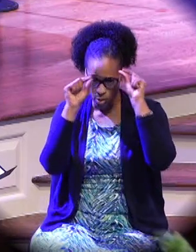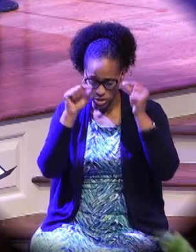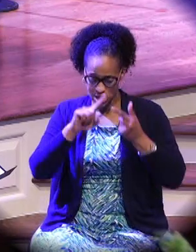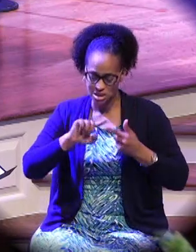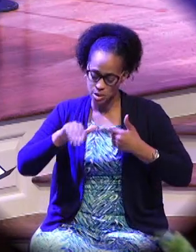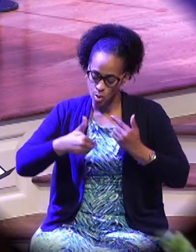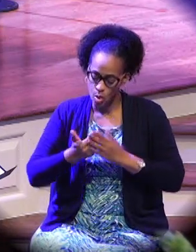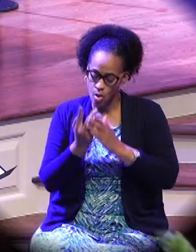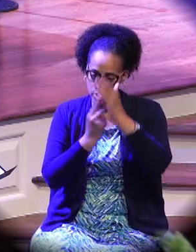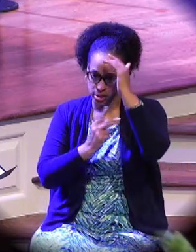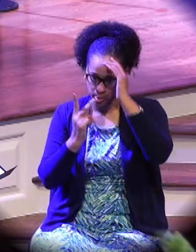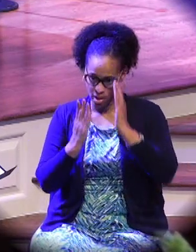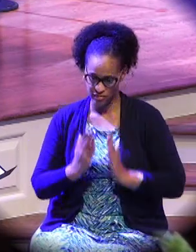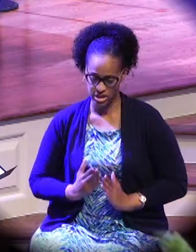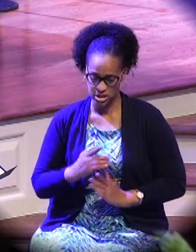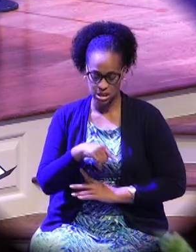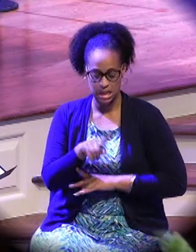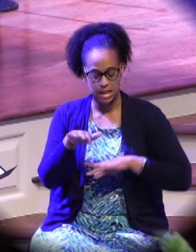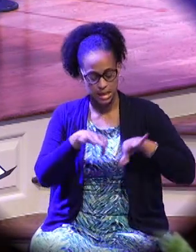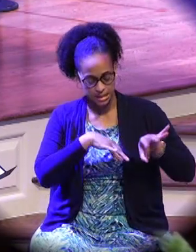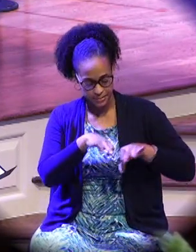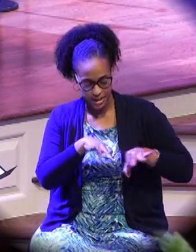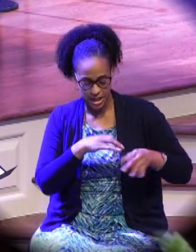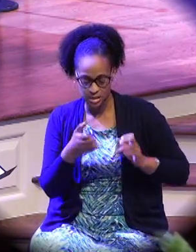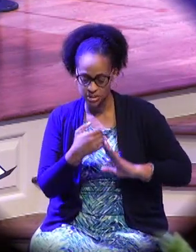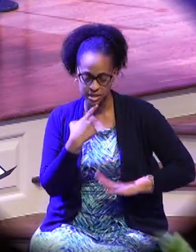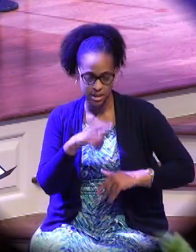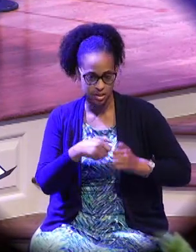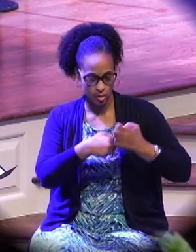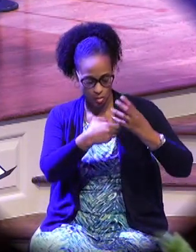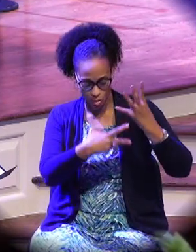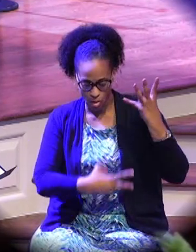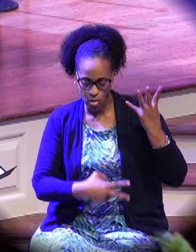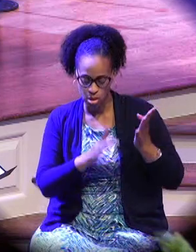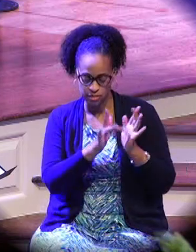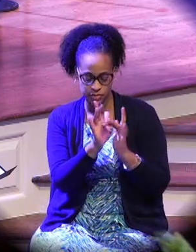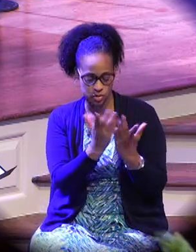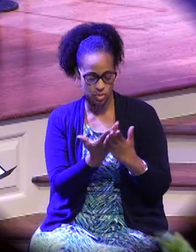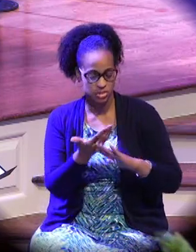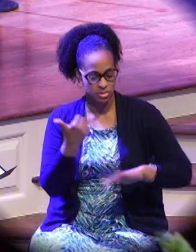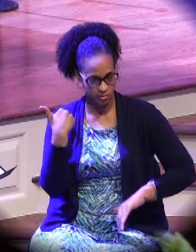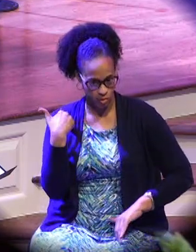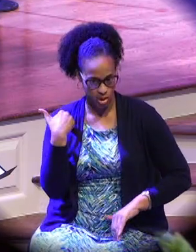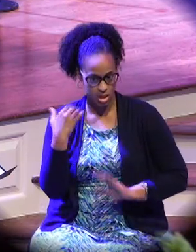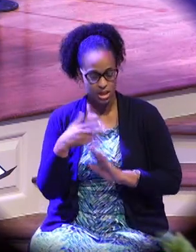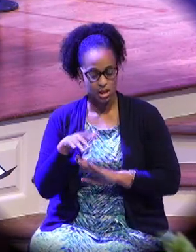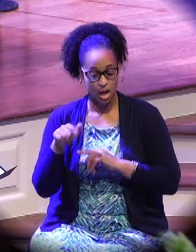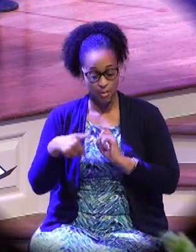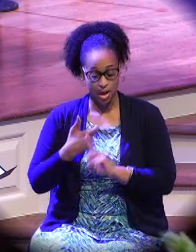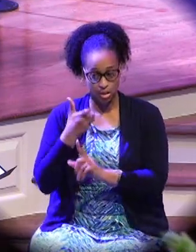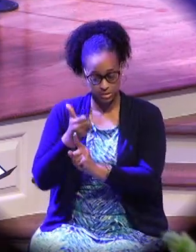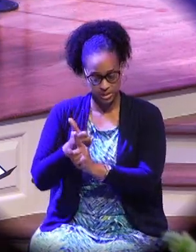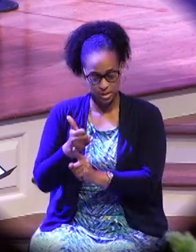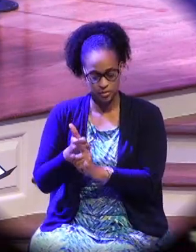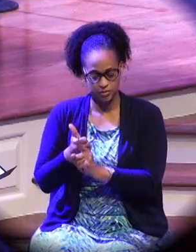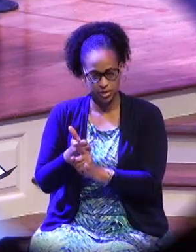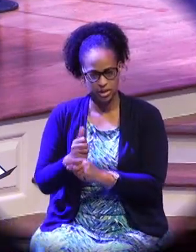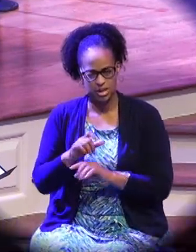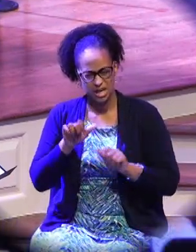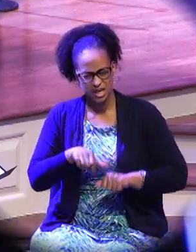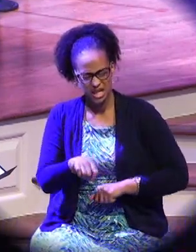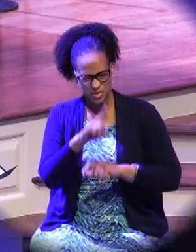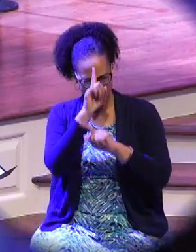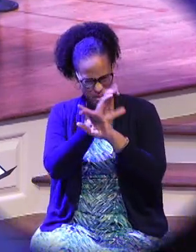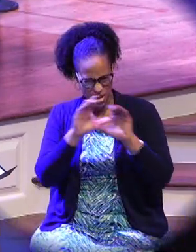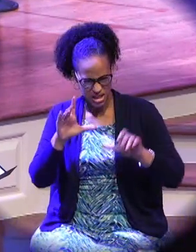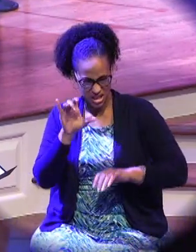he explained to them what was said in all the scriptures concerning himself. Can you imagine